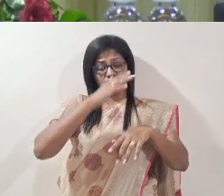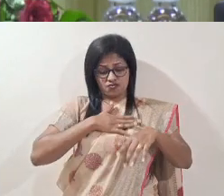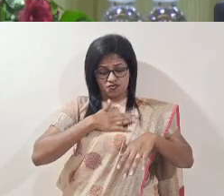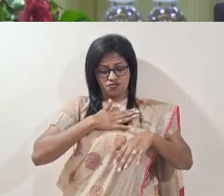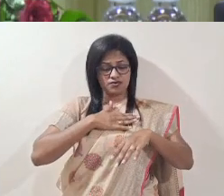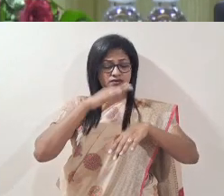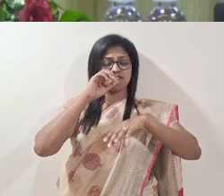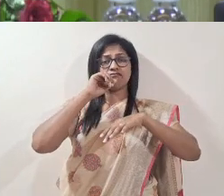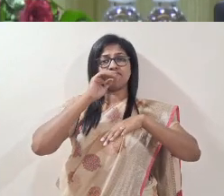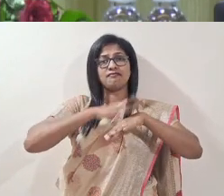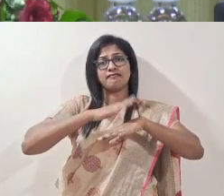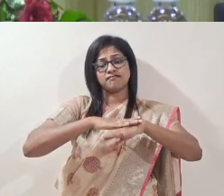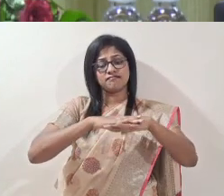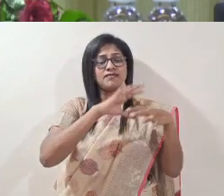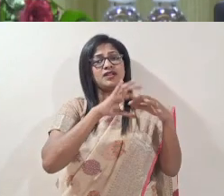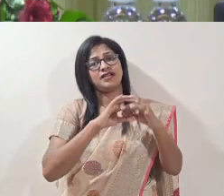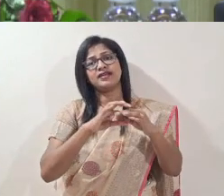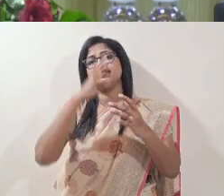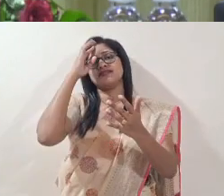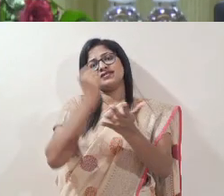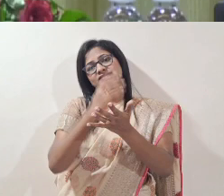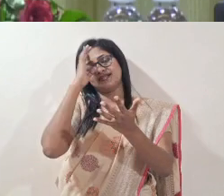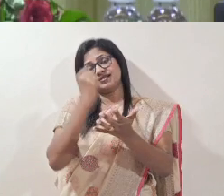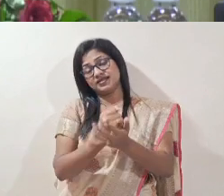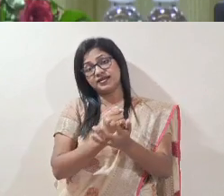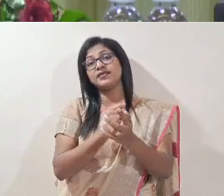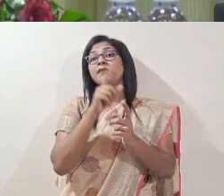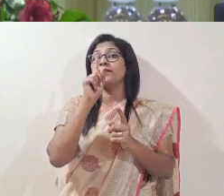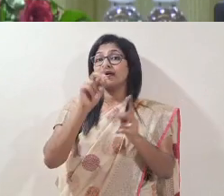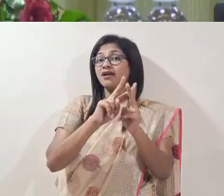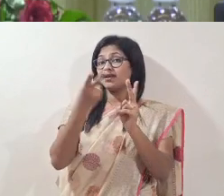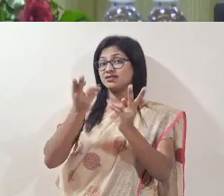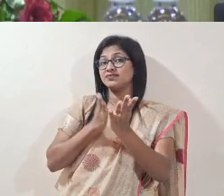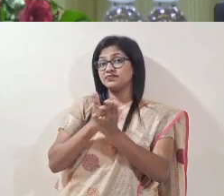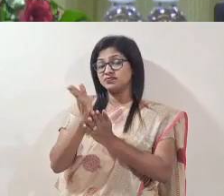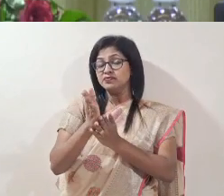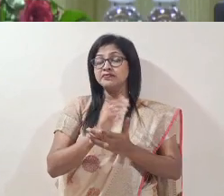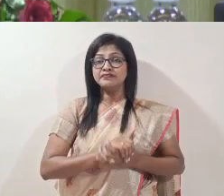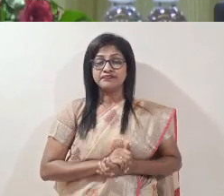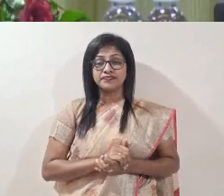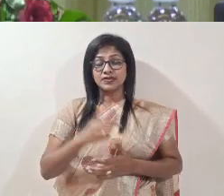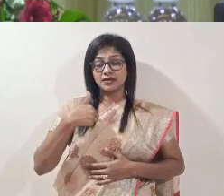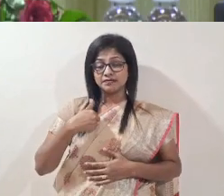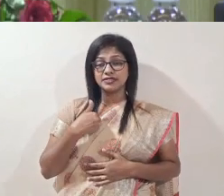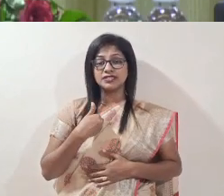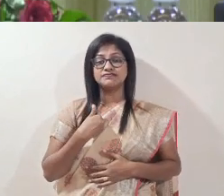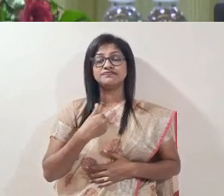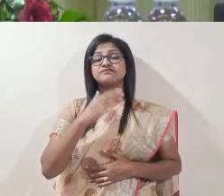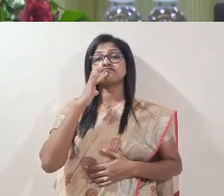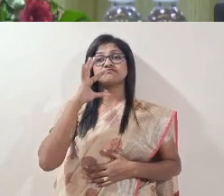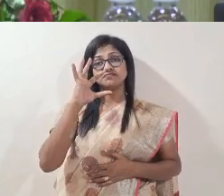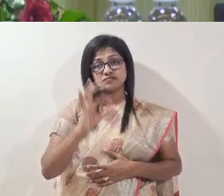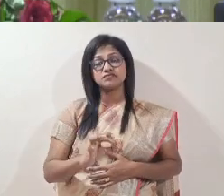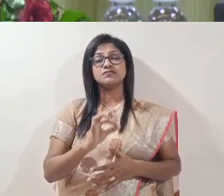on our experience and intuitions. But on the other hand, I really like to